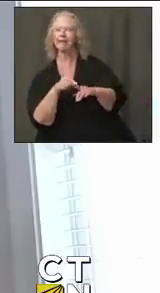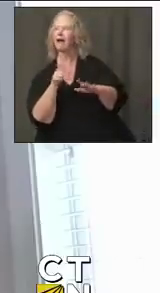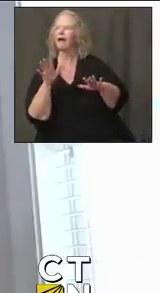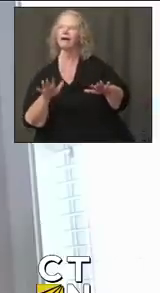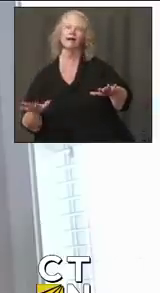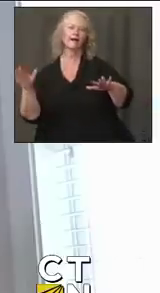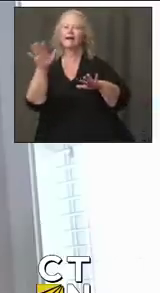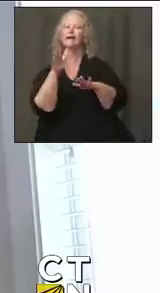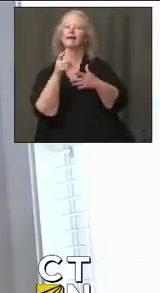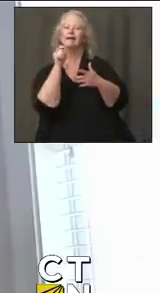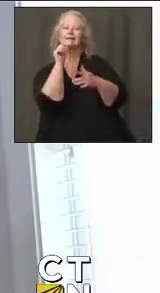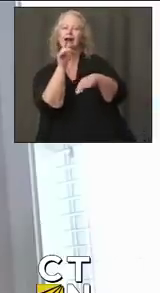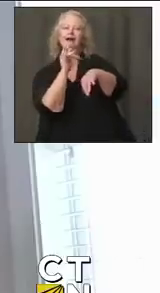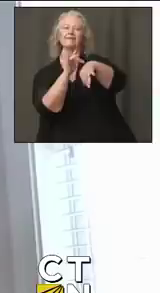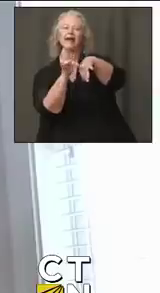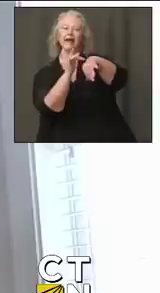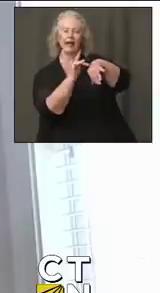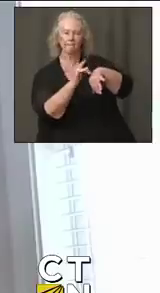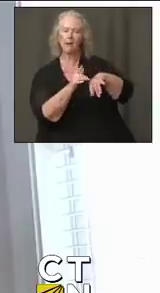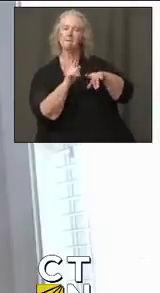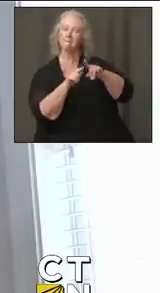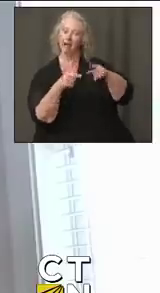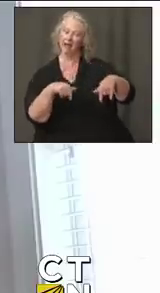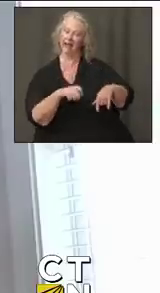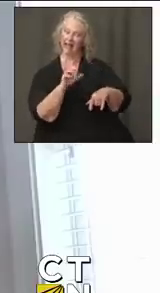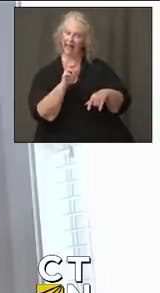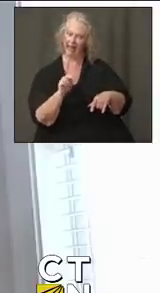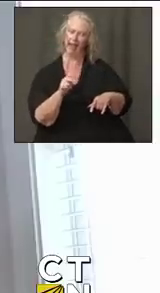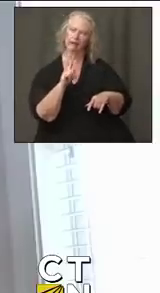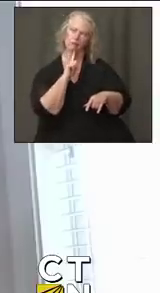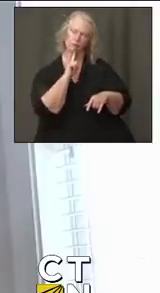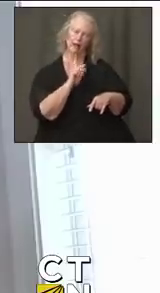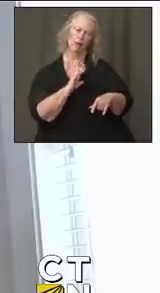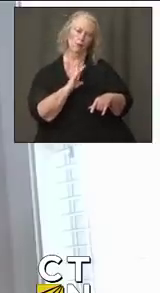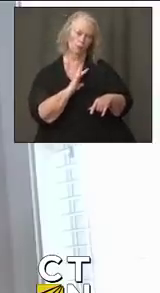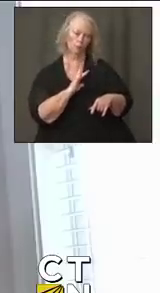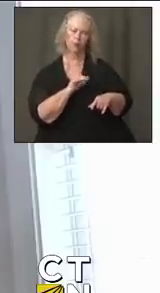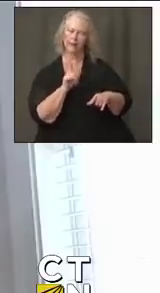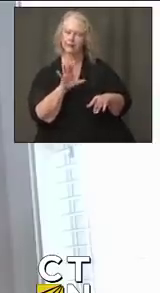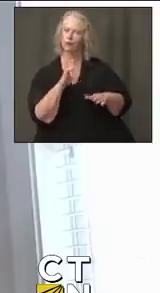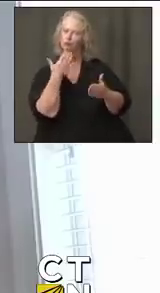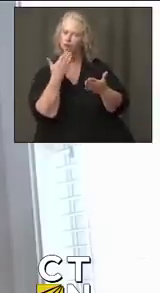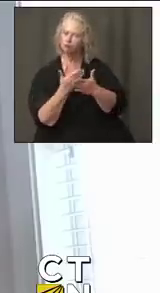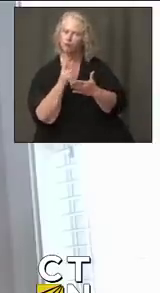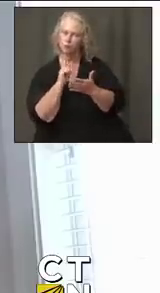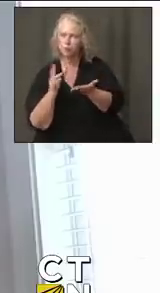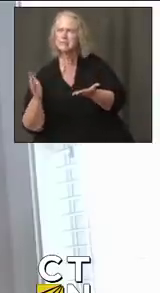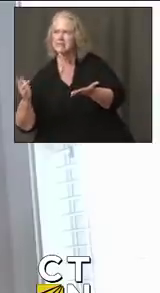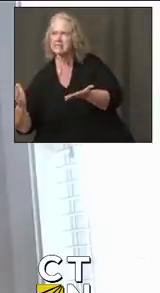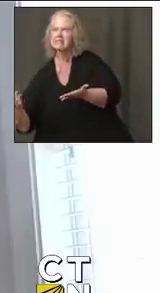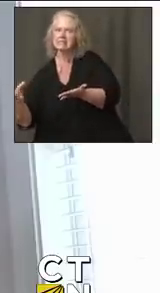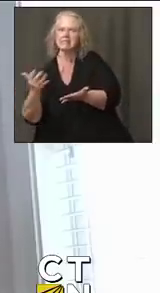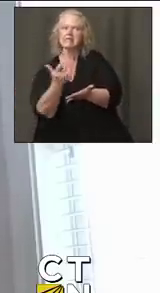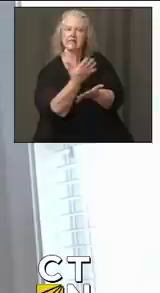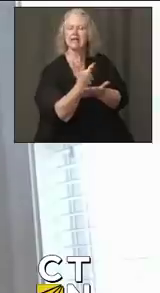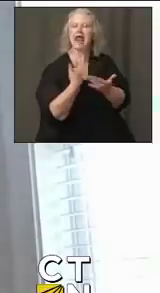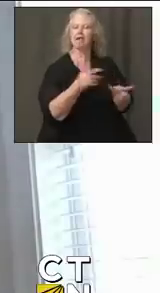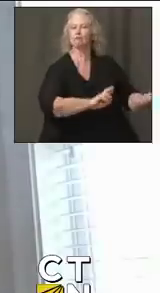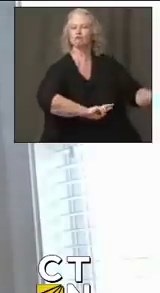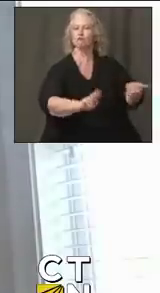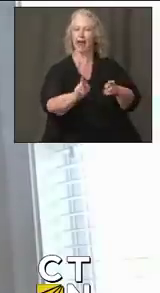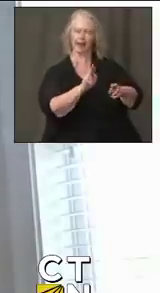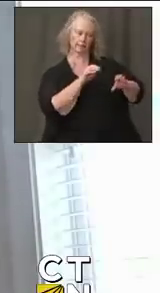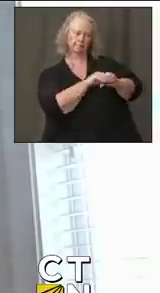country. And Connecticut has done a particularly effective job in making sure that we have those things in place now in